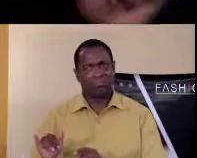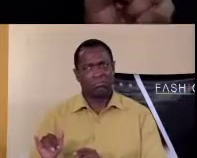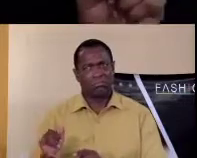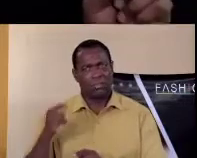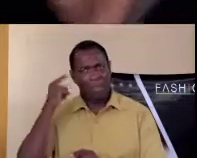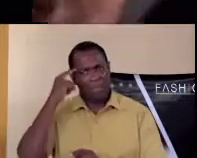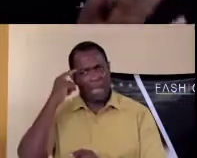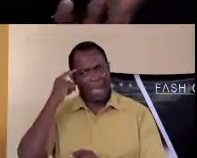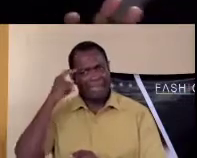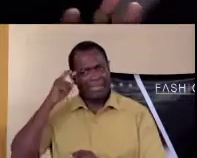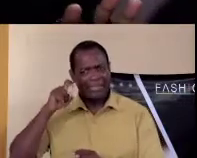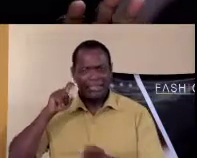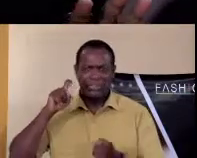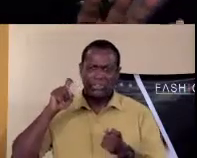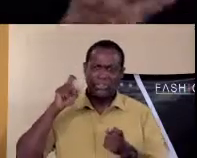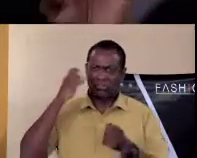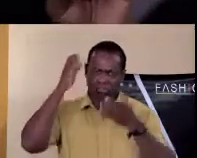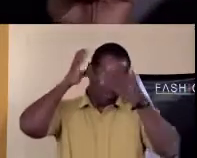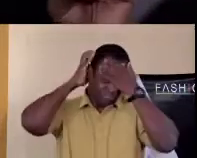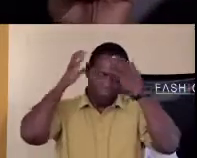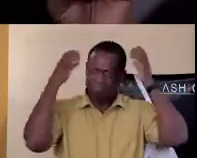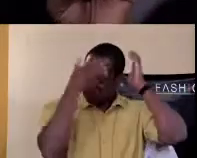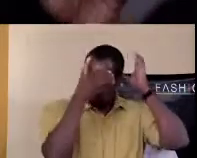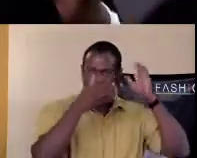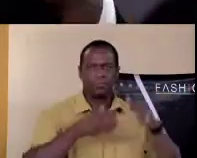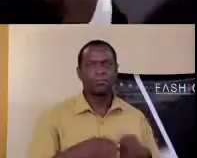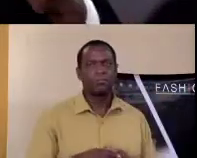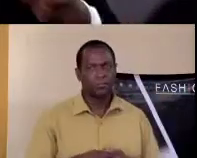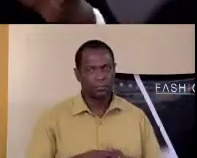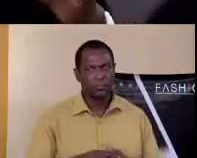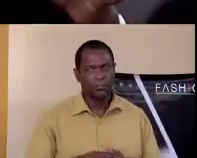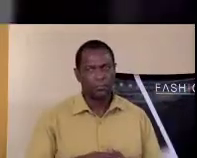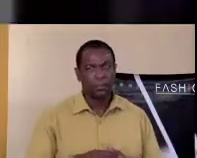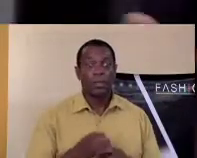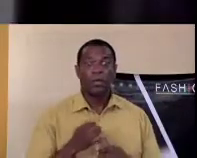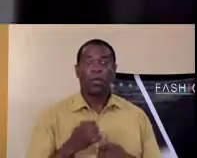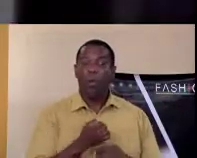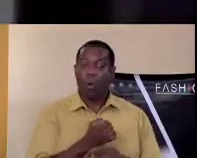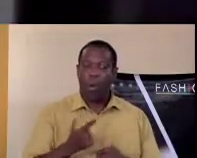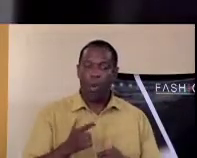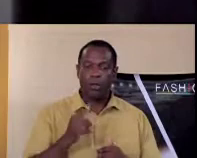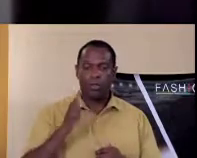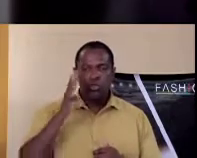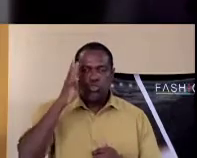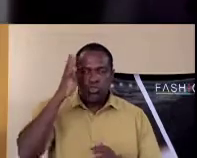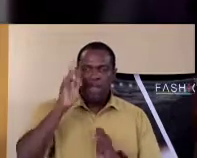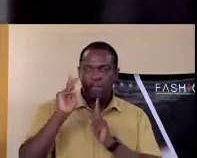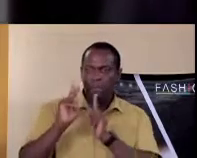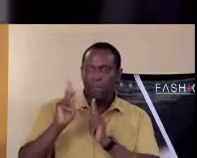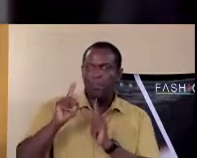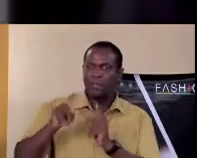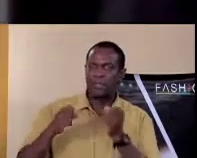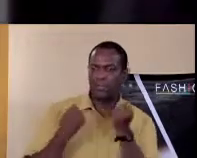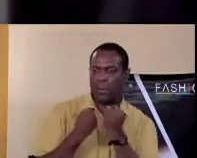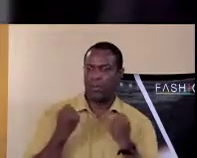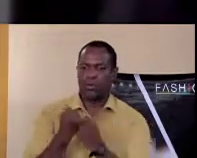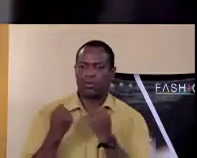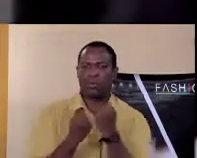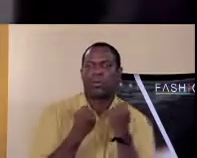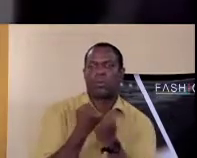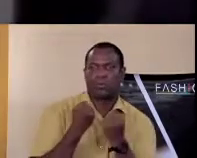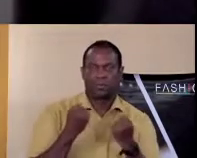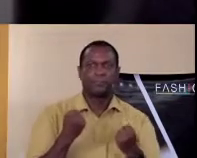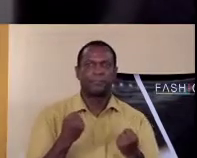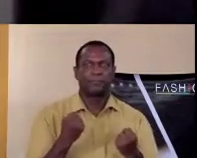about, passion and confidence. All the creatives need to support one another. We have our performers wearing